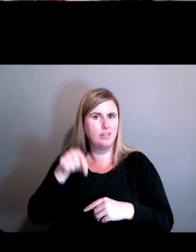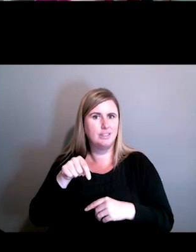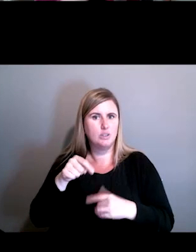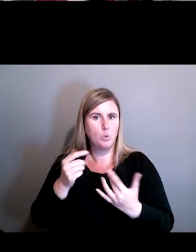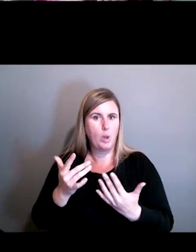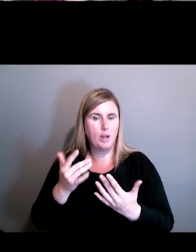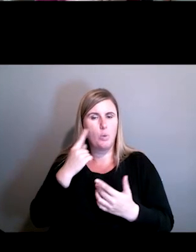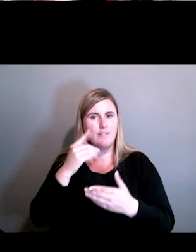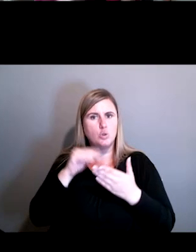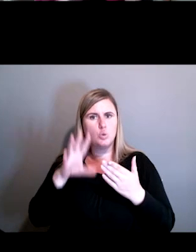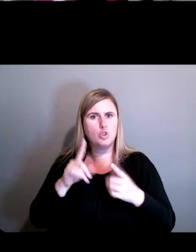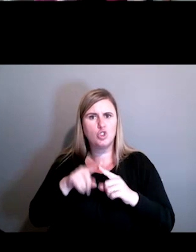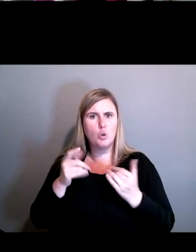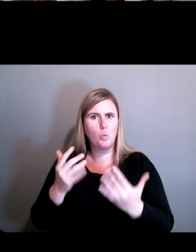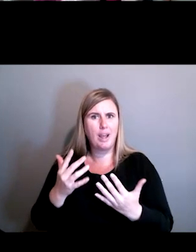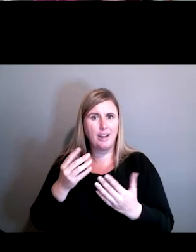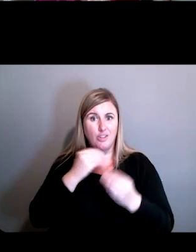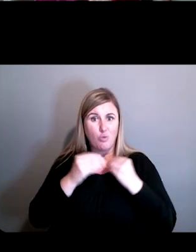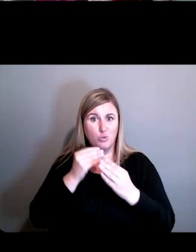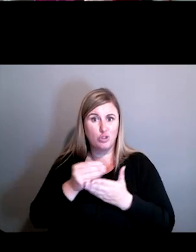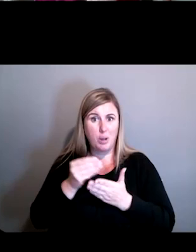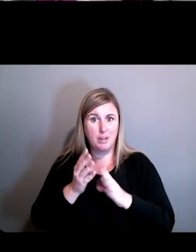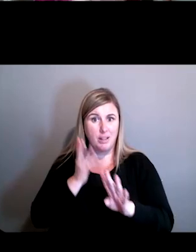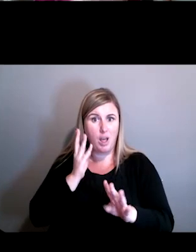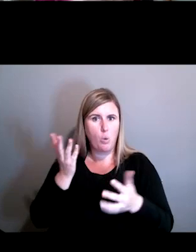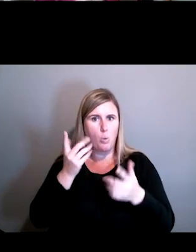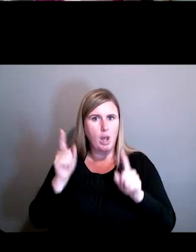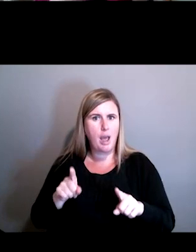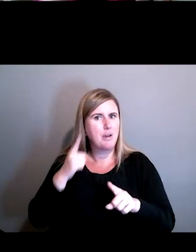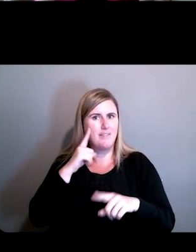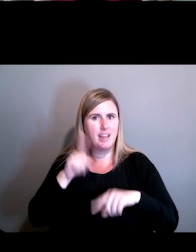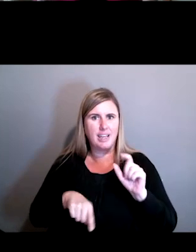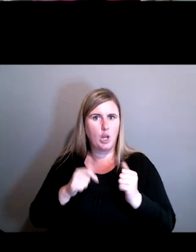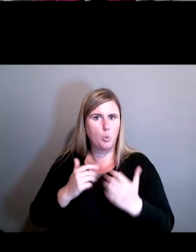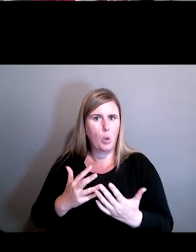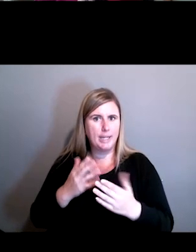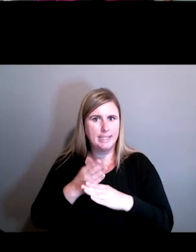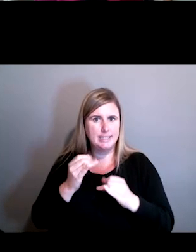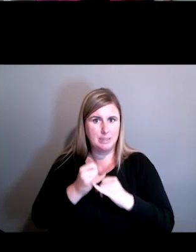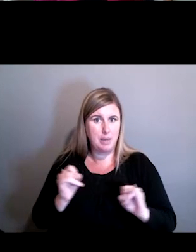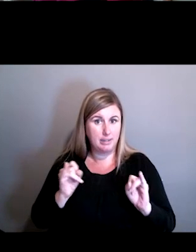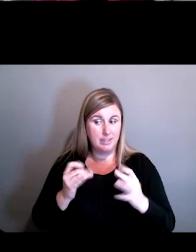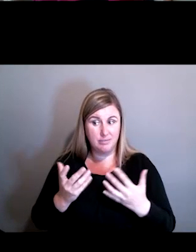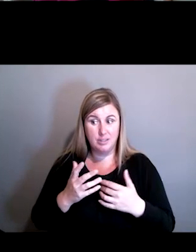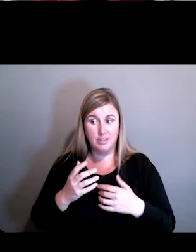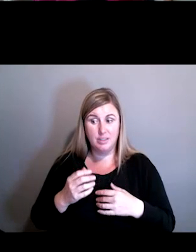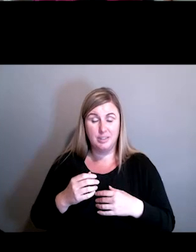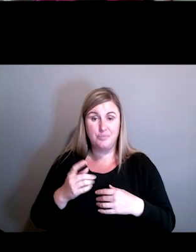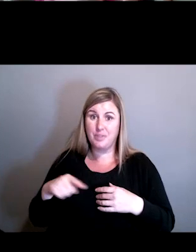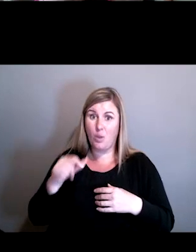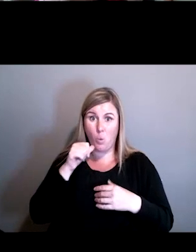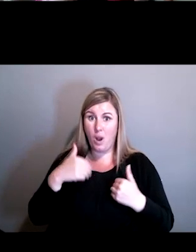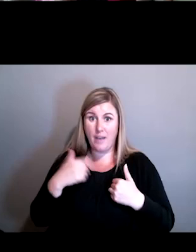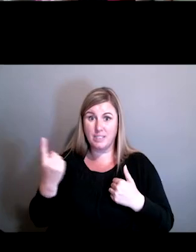store line? What's going to happen if they can't wait independently? They won't have someone there to prompt them and say, it's time to